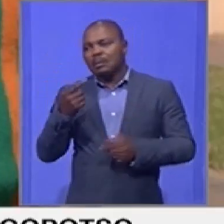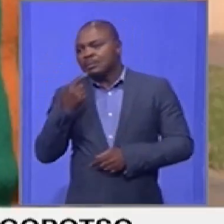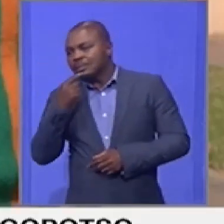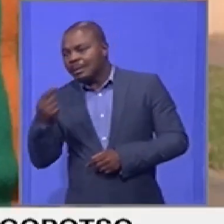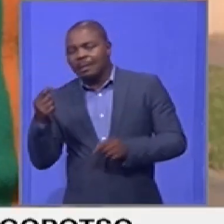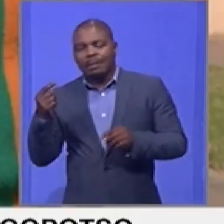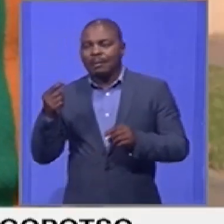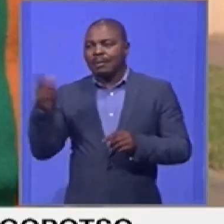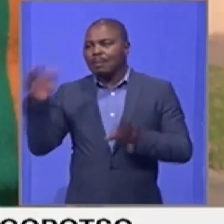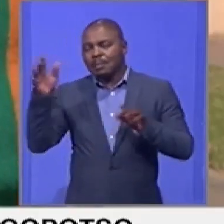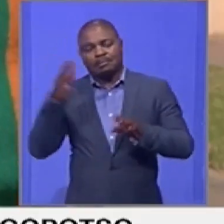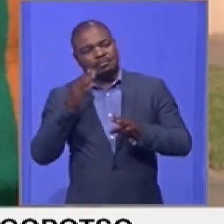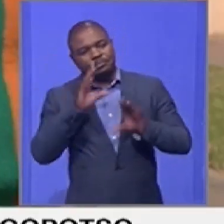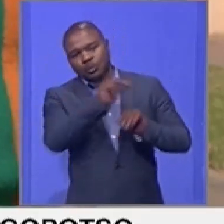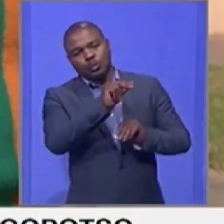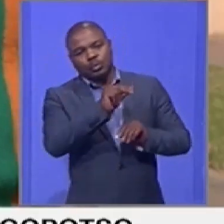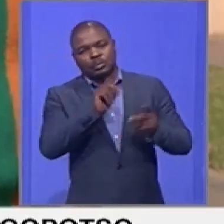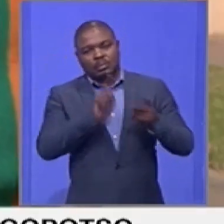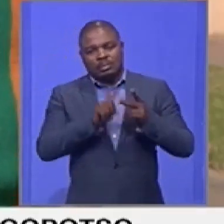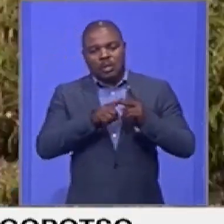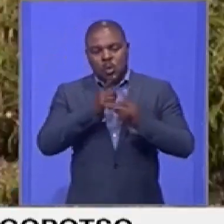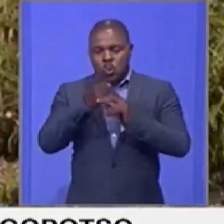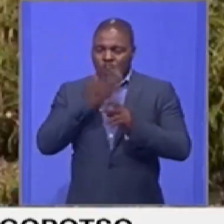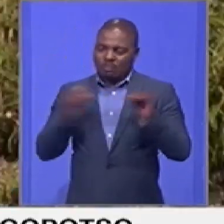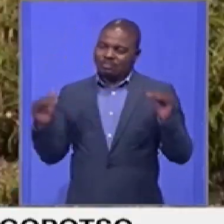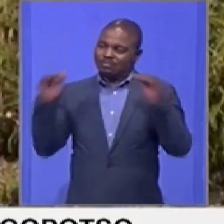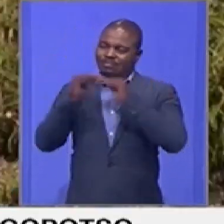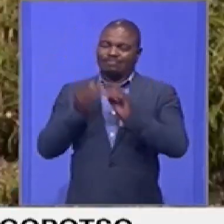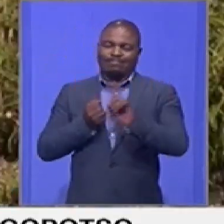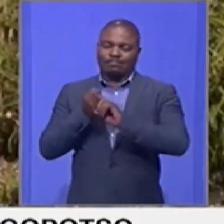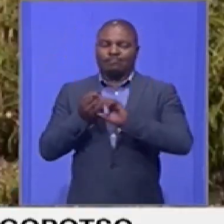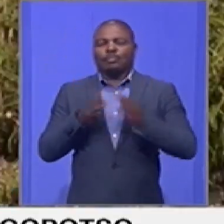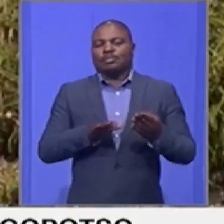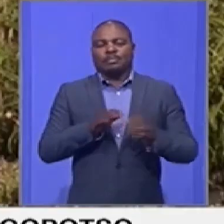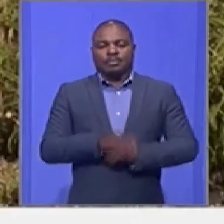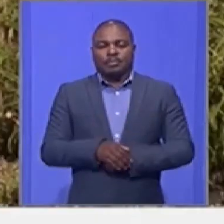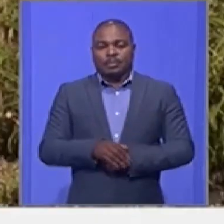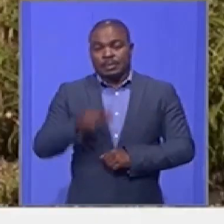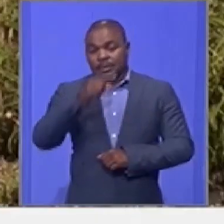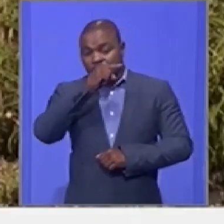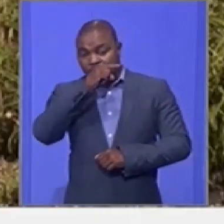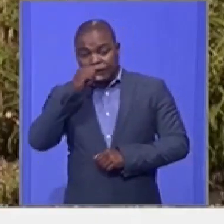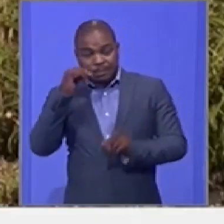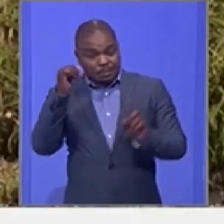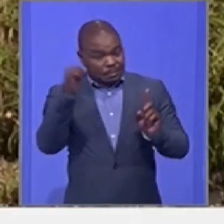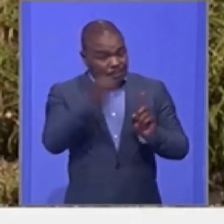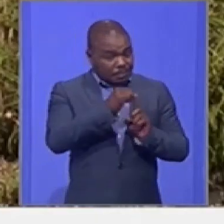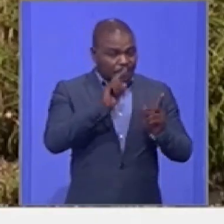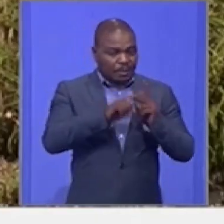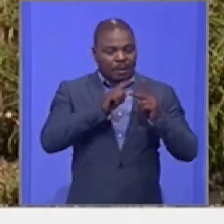anything. So that's what he died for justice. His name and his